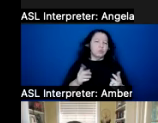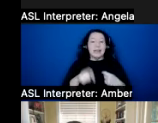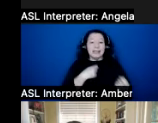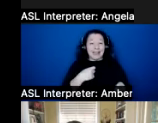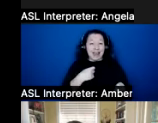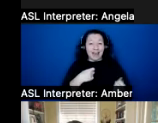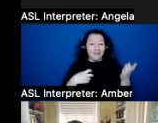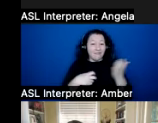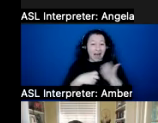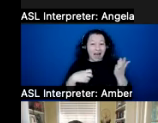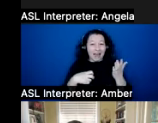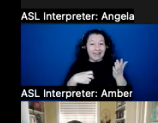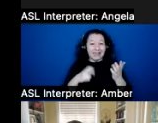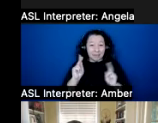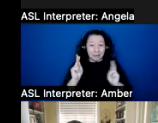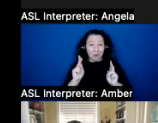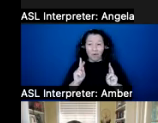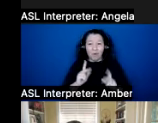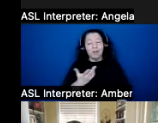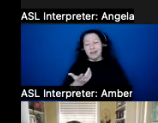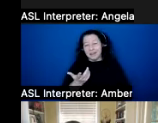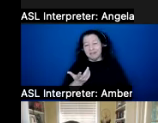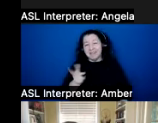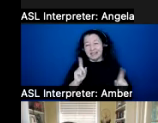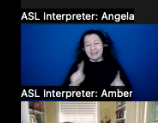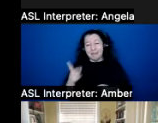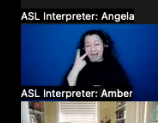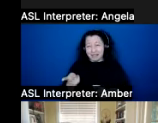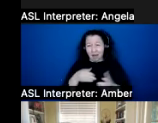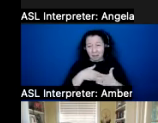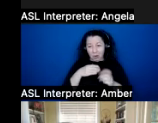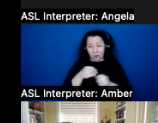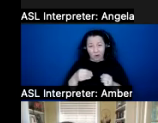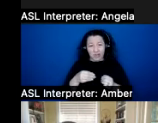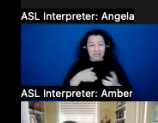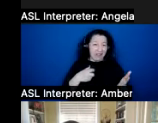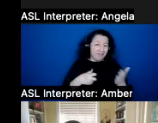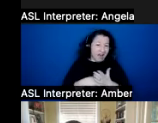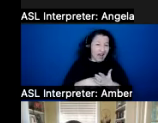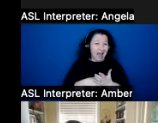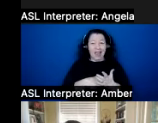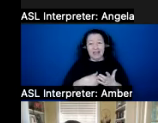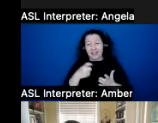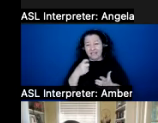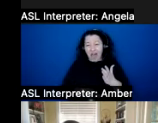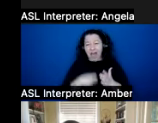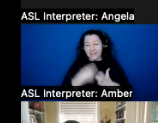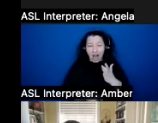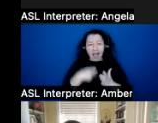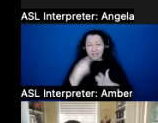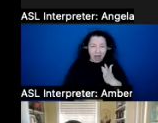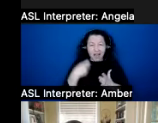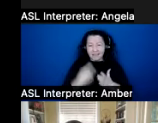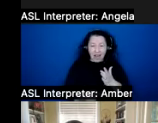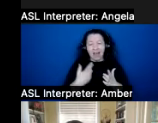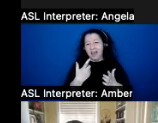fining people that, they're putting all these fines out, and that's another thing I saw in the prosecutor's office was fines after fines after fines on